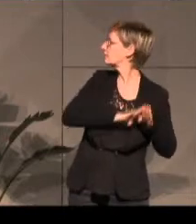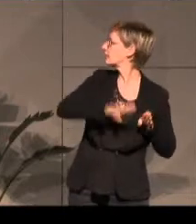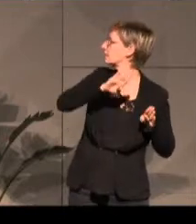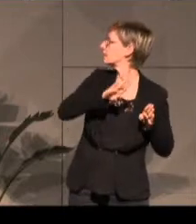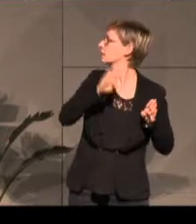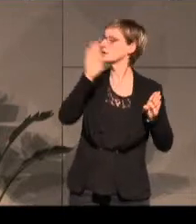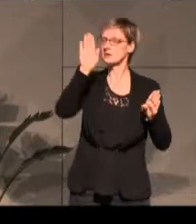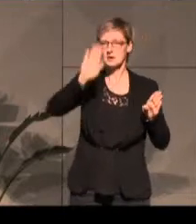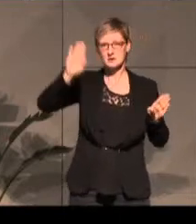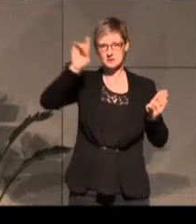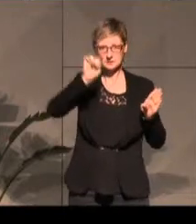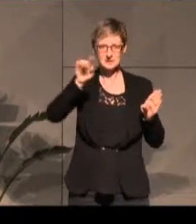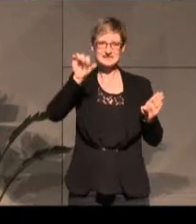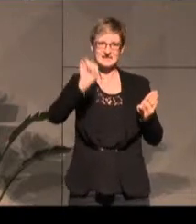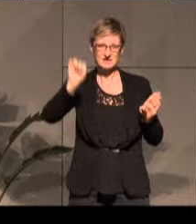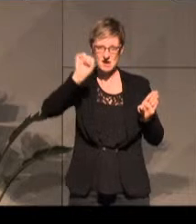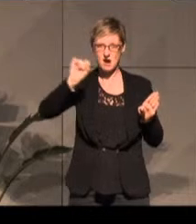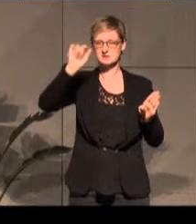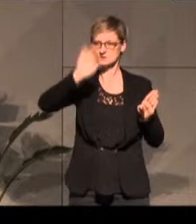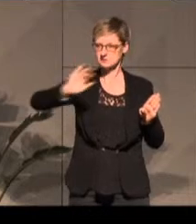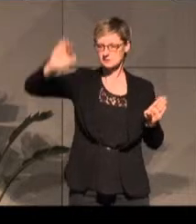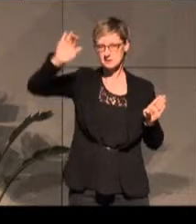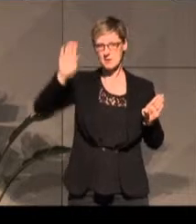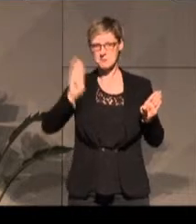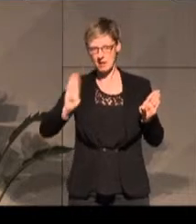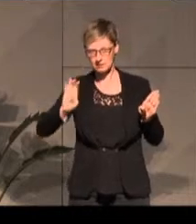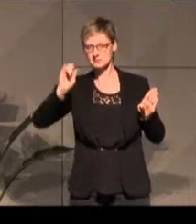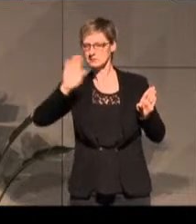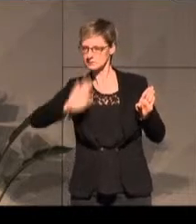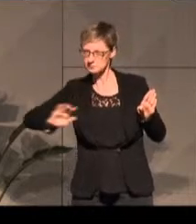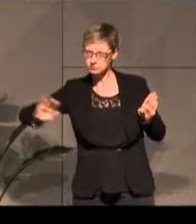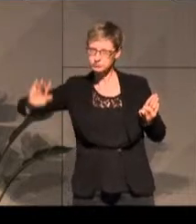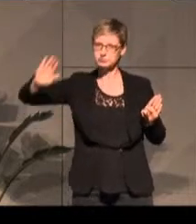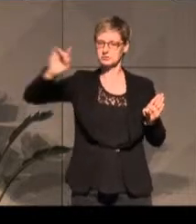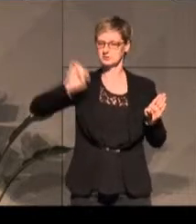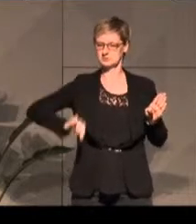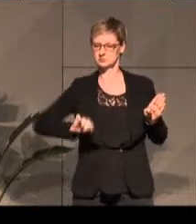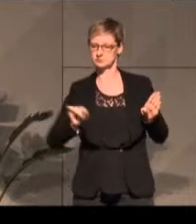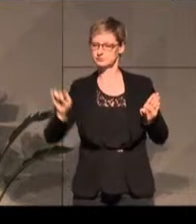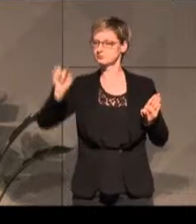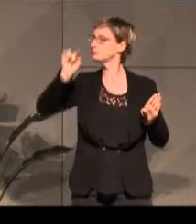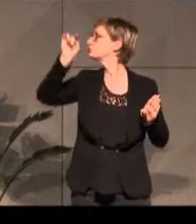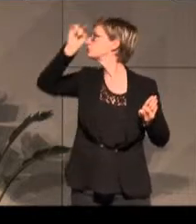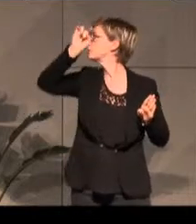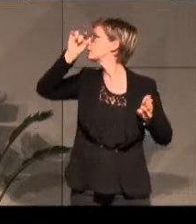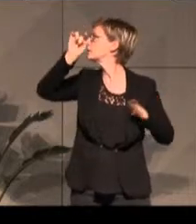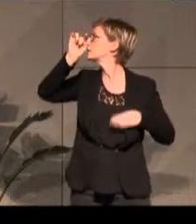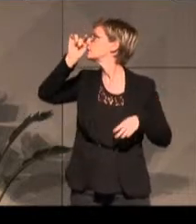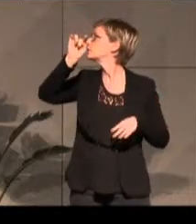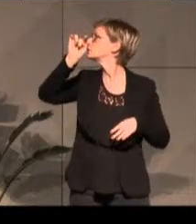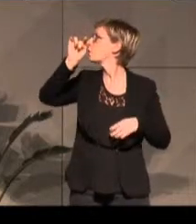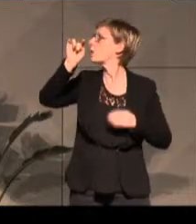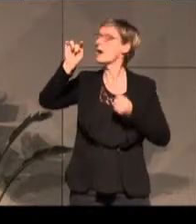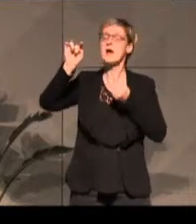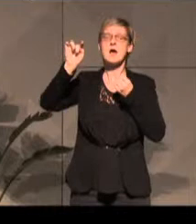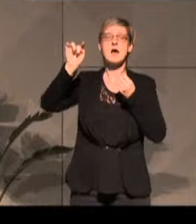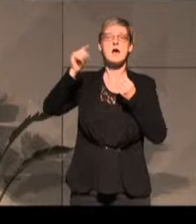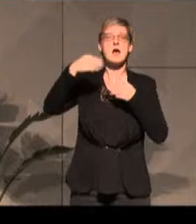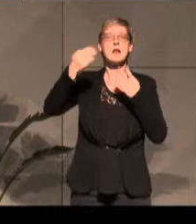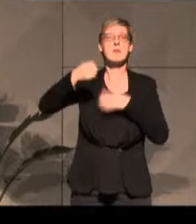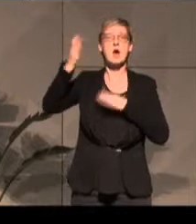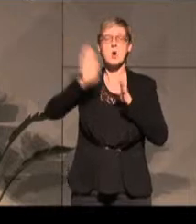Siberian coast with the Severnaya, and then this is Alfred-Wegener. This is